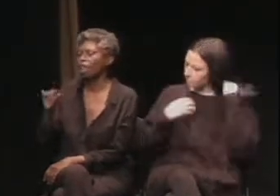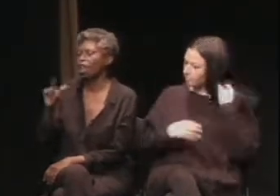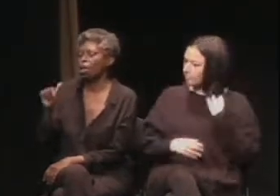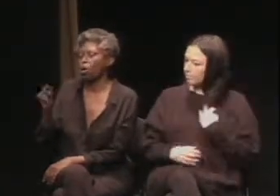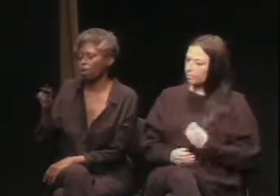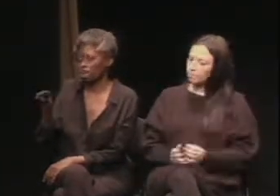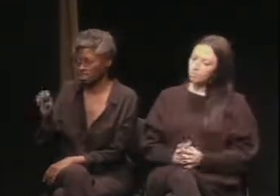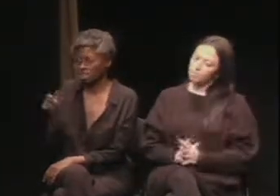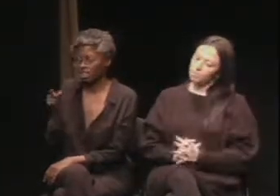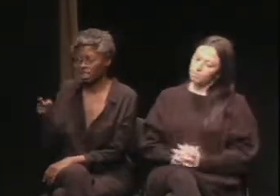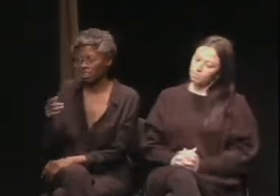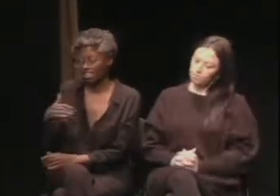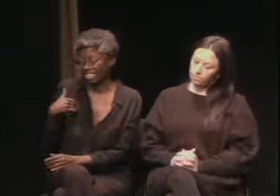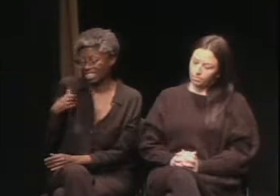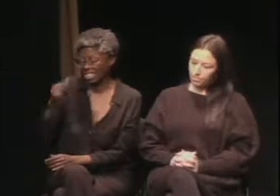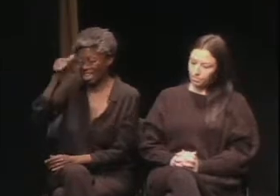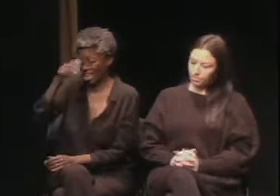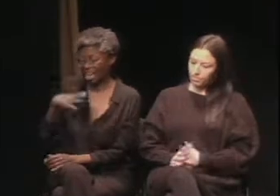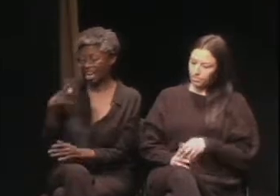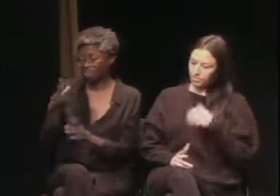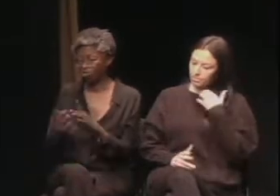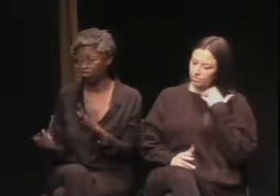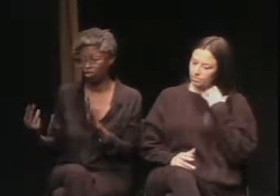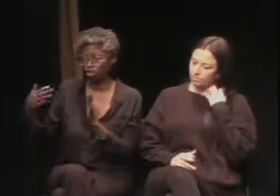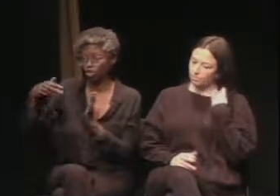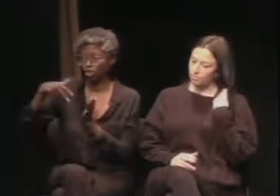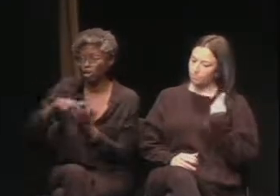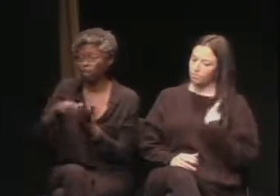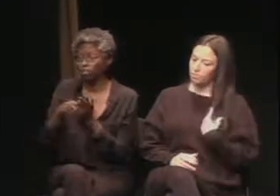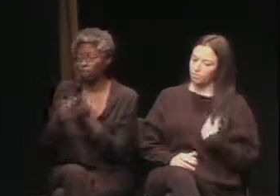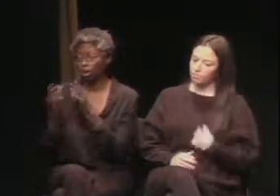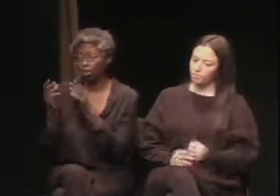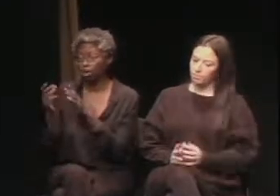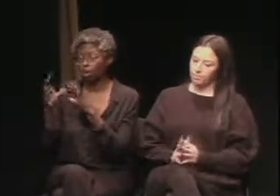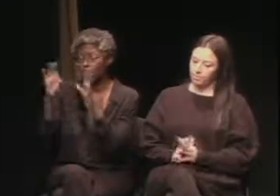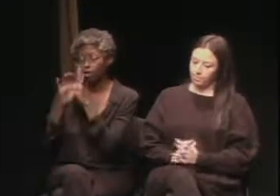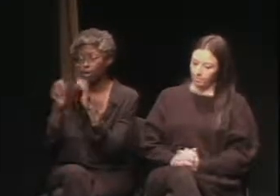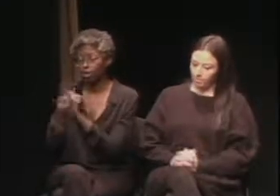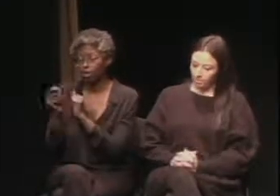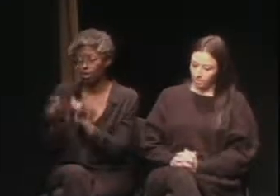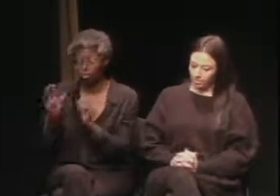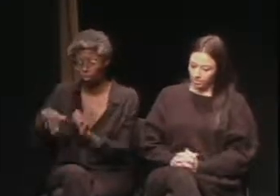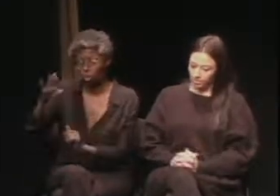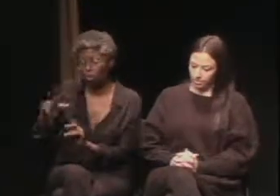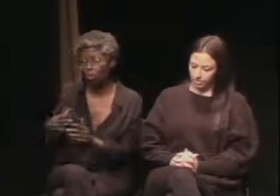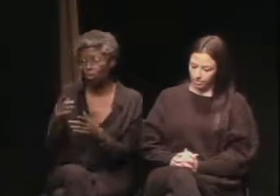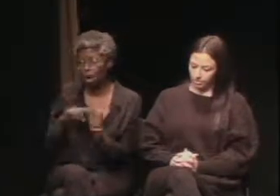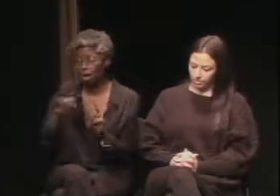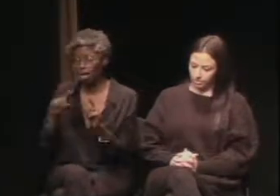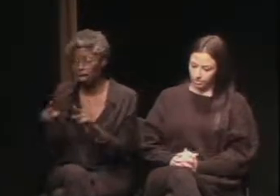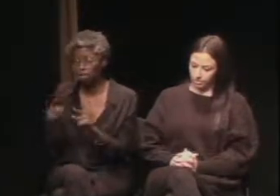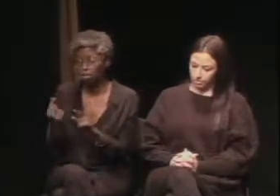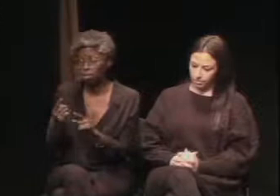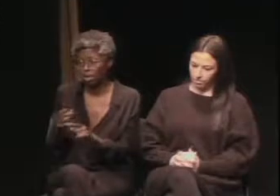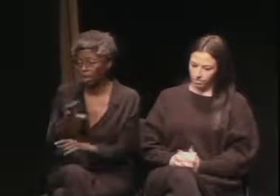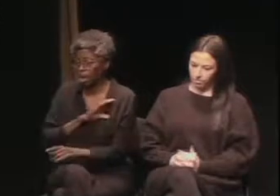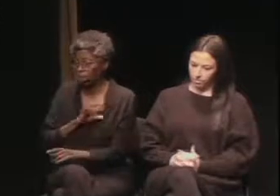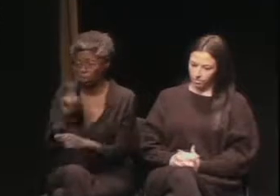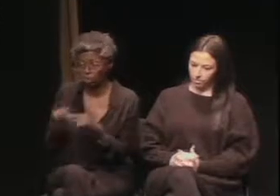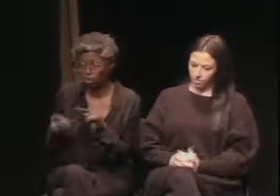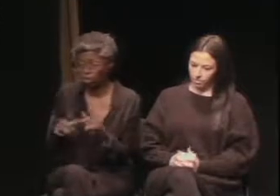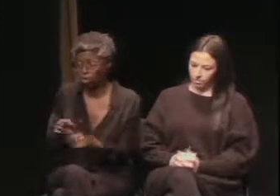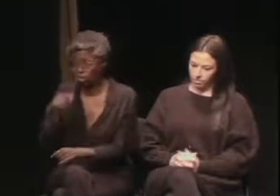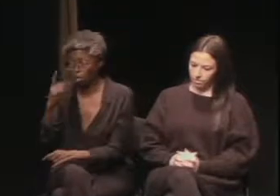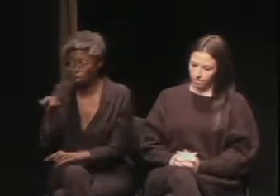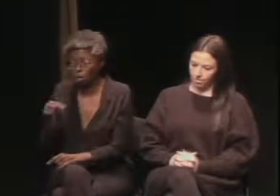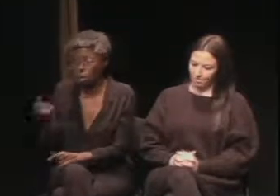young man got up to take a picture with them, and he said, you know, growing up, where I come from, you can't, ain't no cops that you could really like, so y'all were